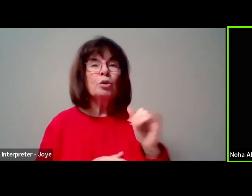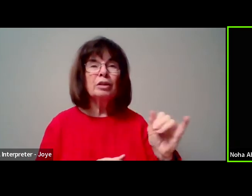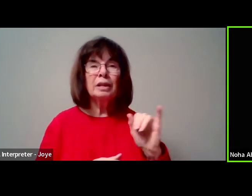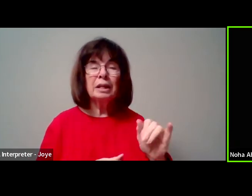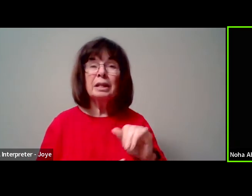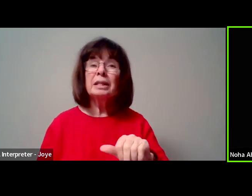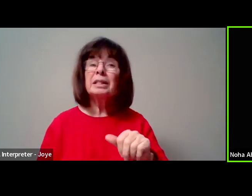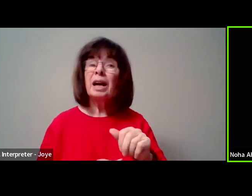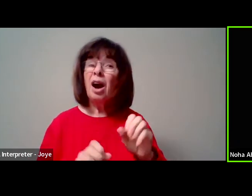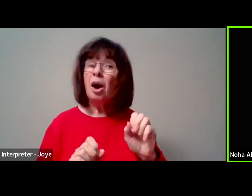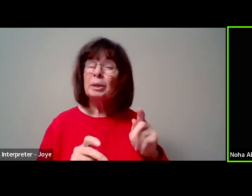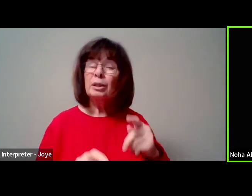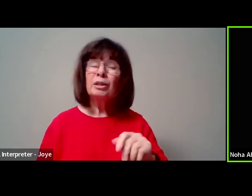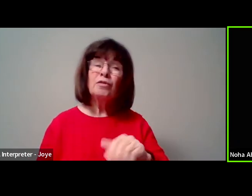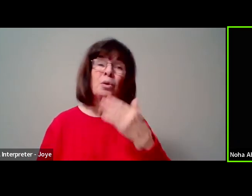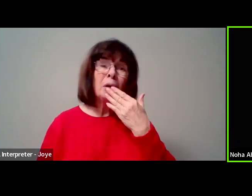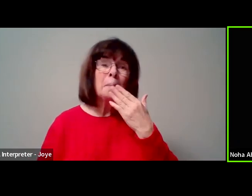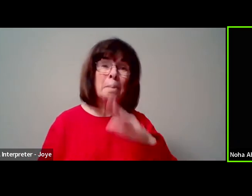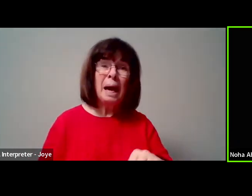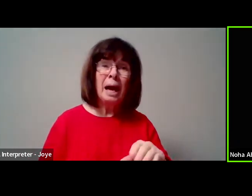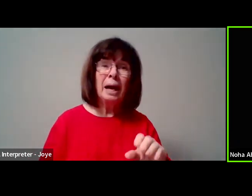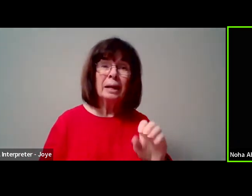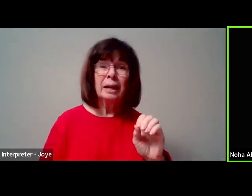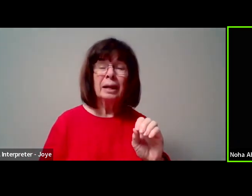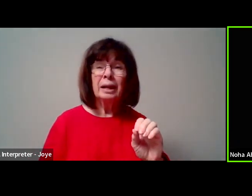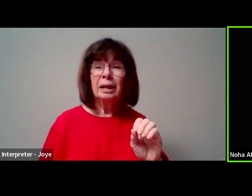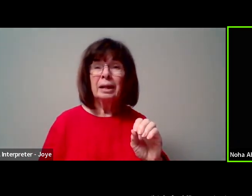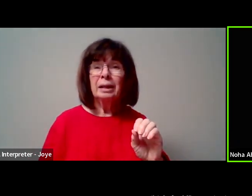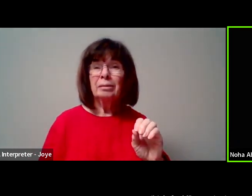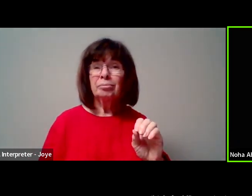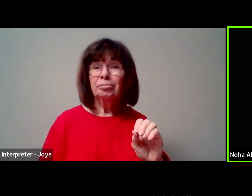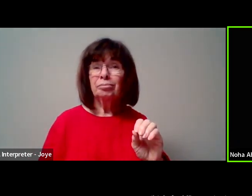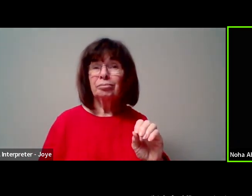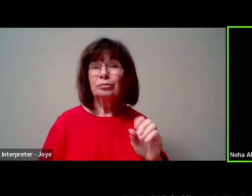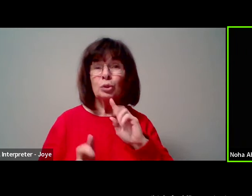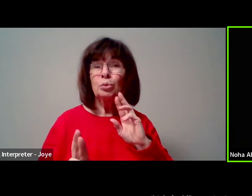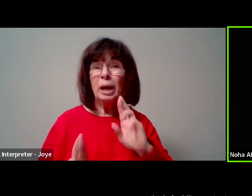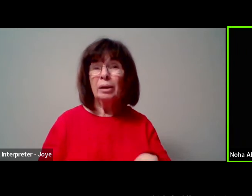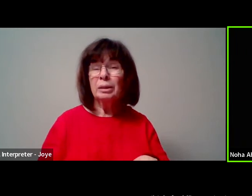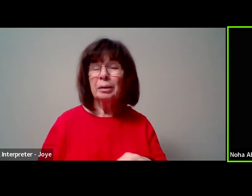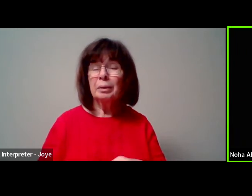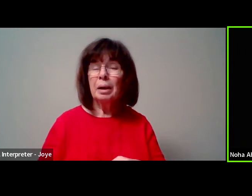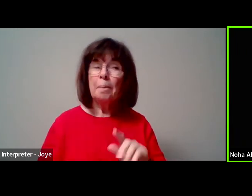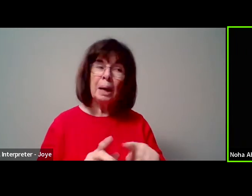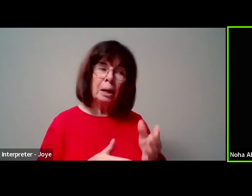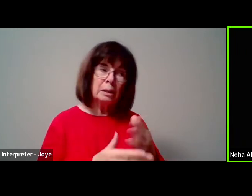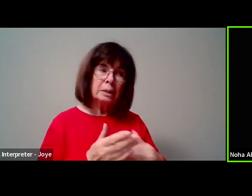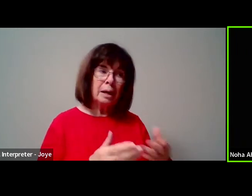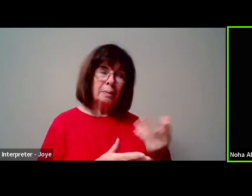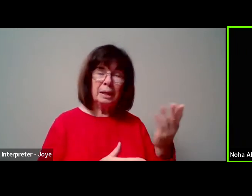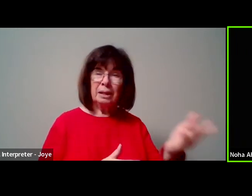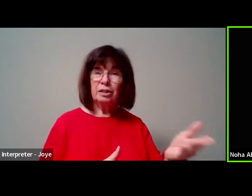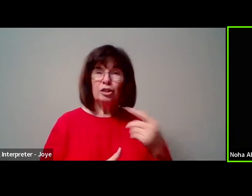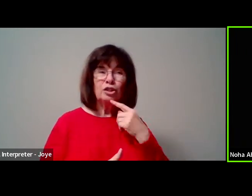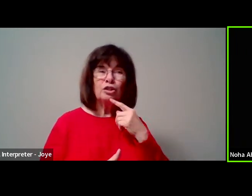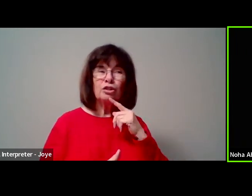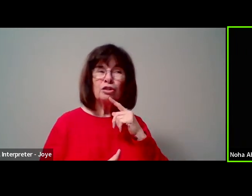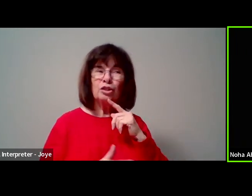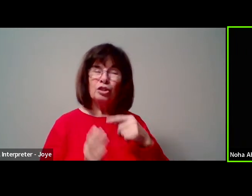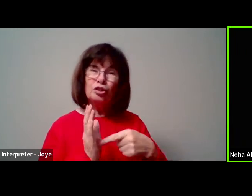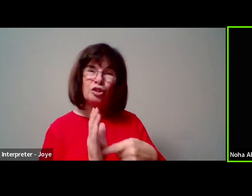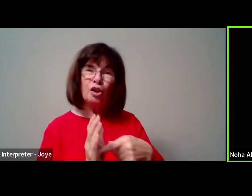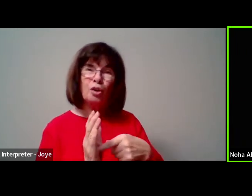bad outcome. But also that, some of the recent studies that are showing that there's a cumulative nature to